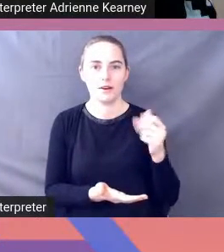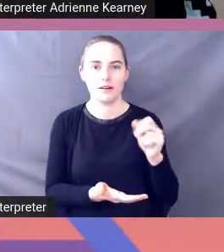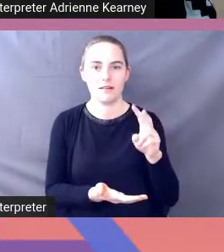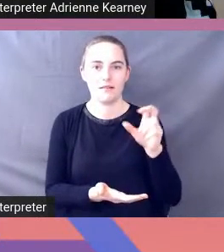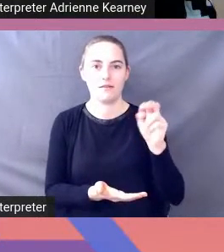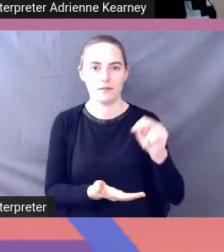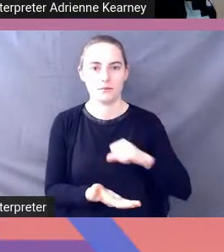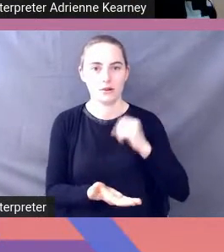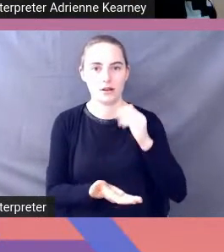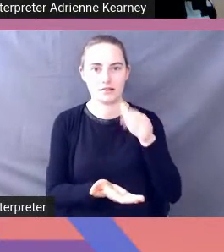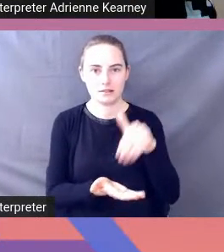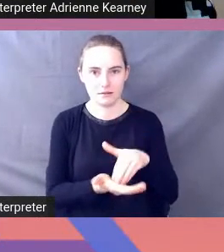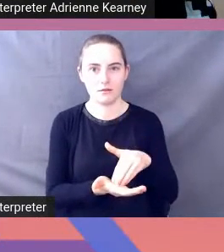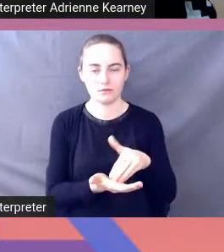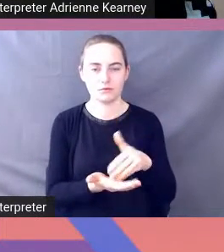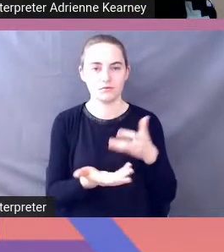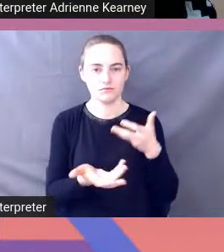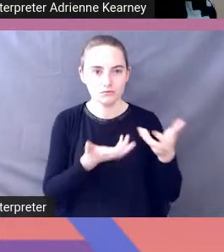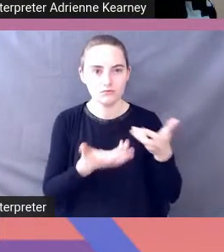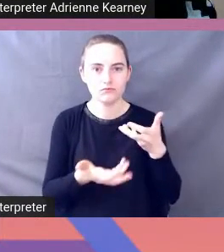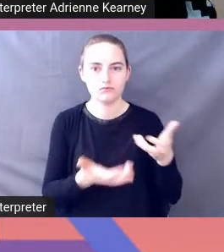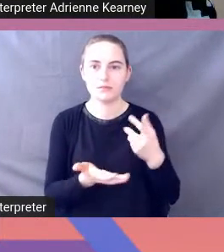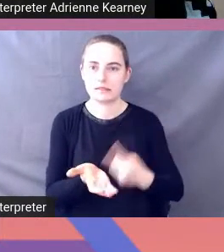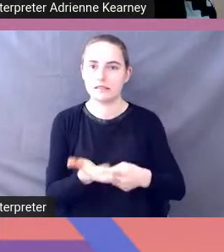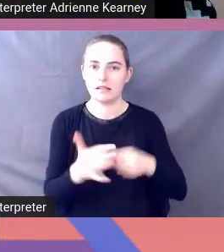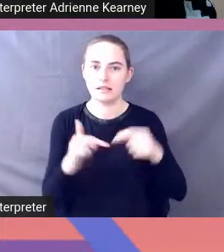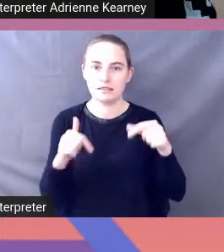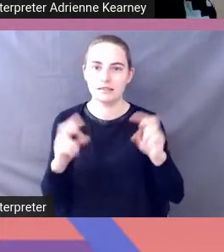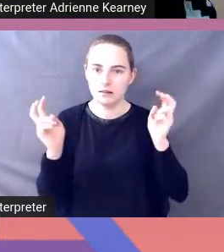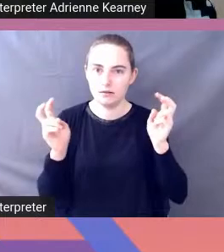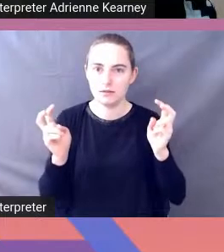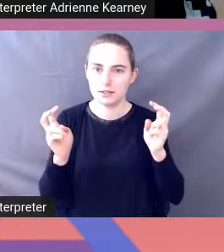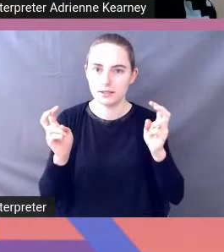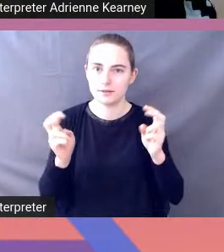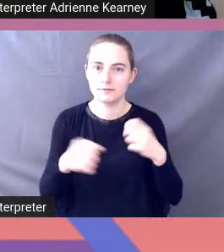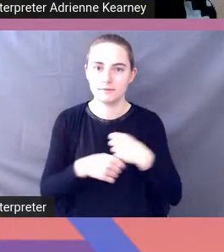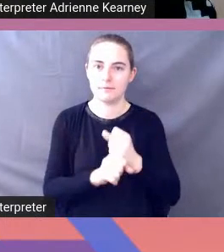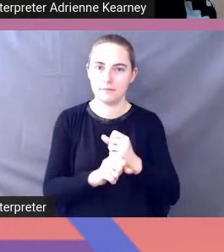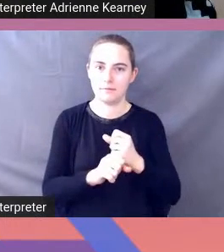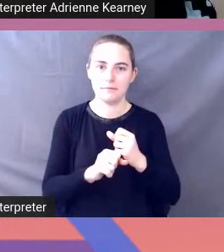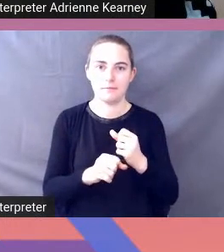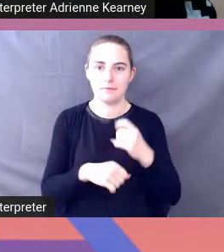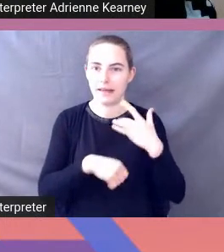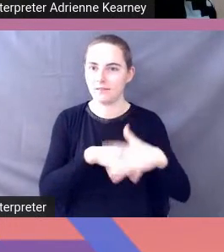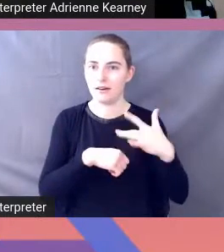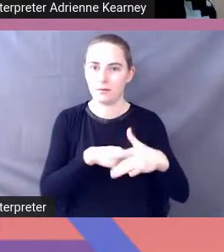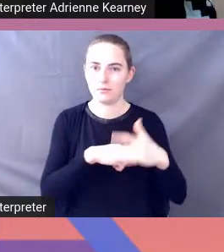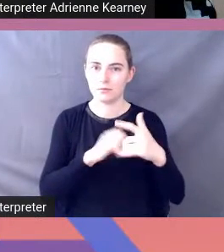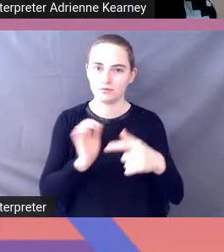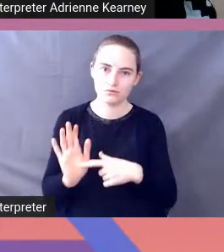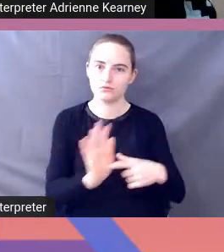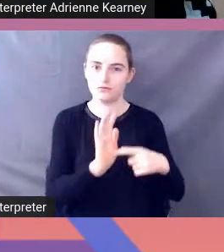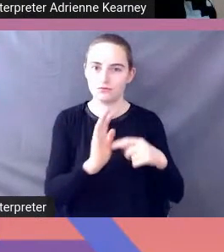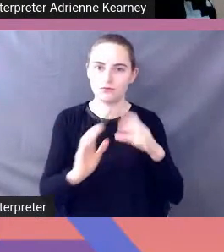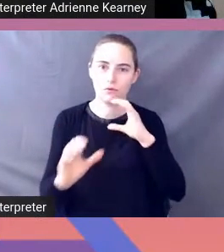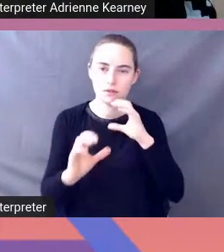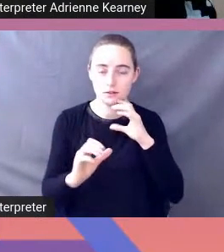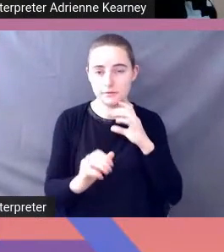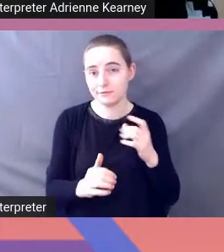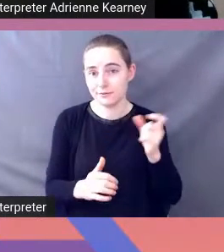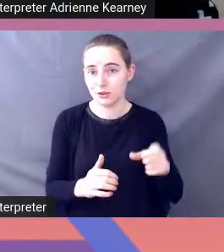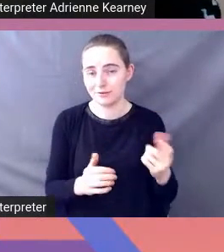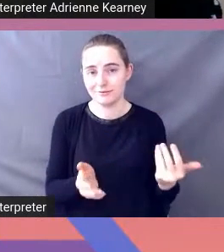And it's also therapeutic, for me at least, to have these discussions, and it gets you thinking. Just think,